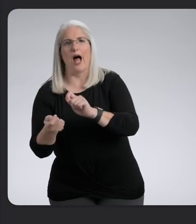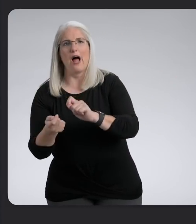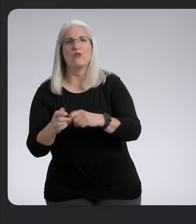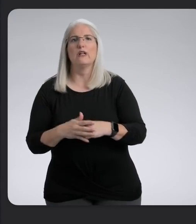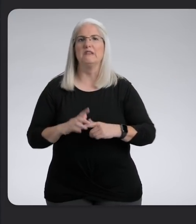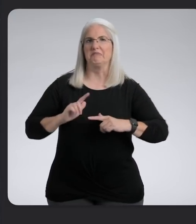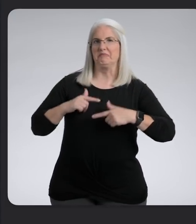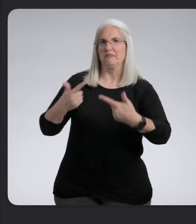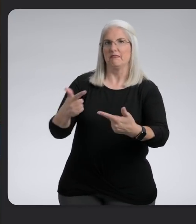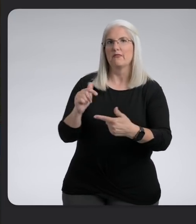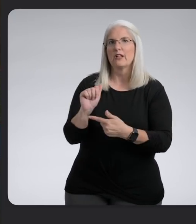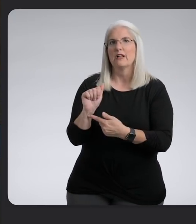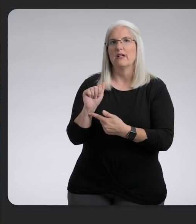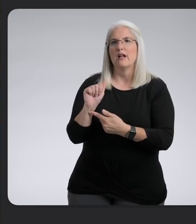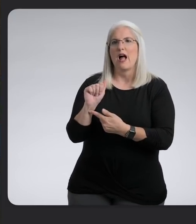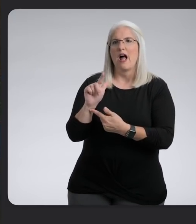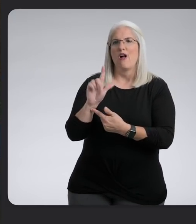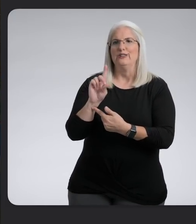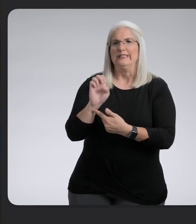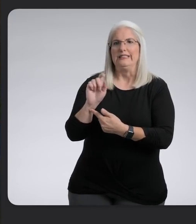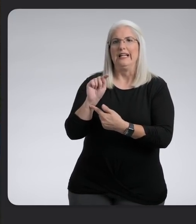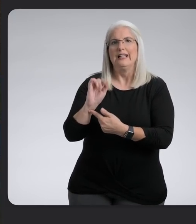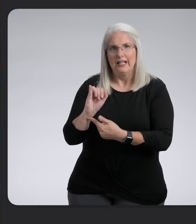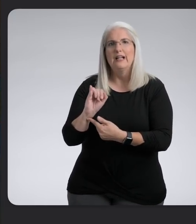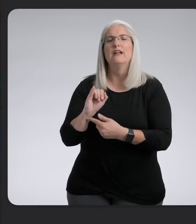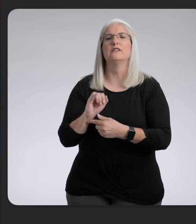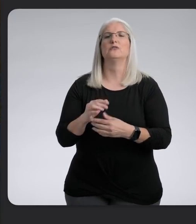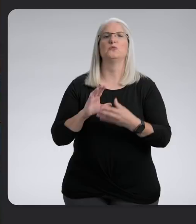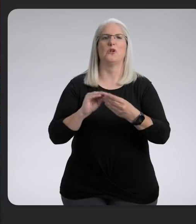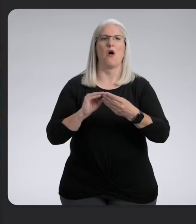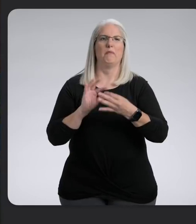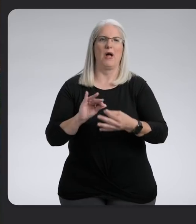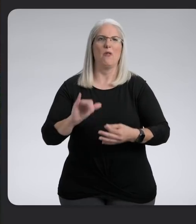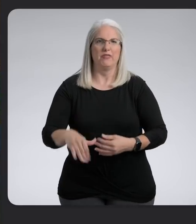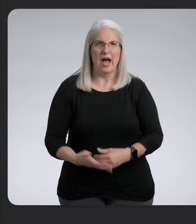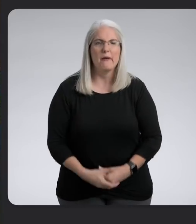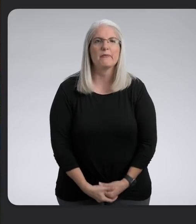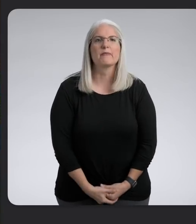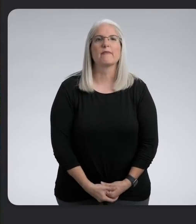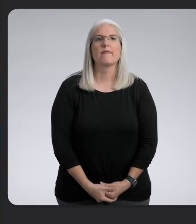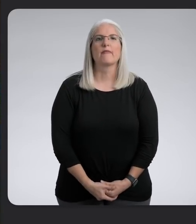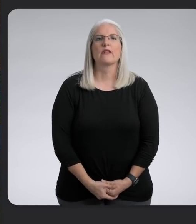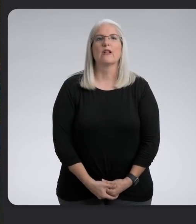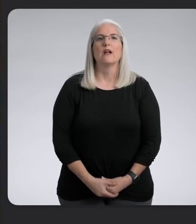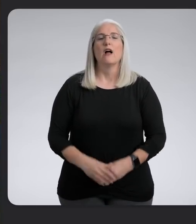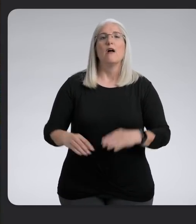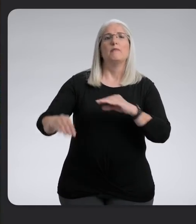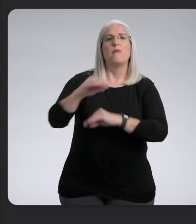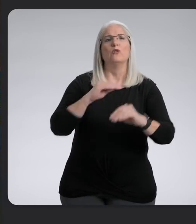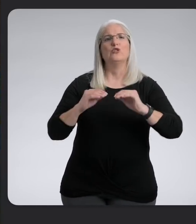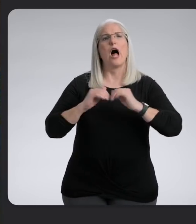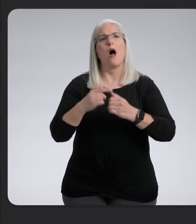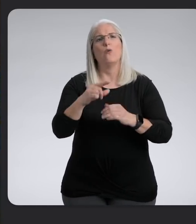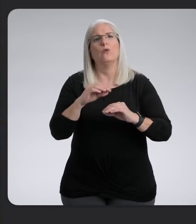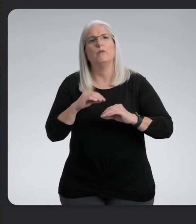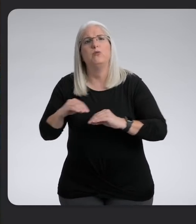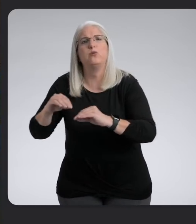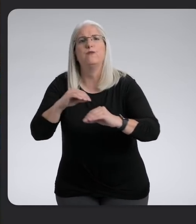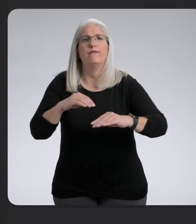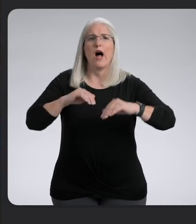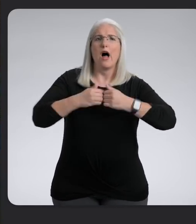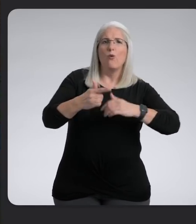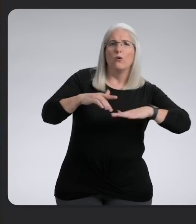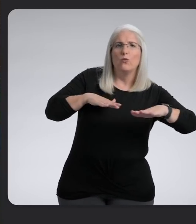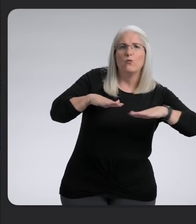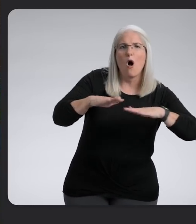these features. Let's start with mobility. The way that you move and walk can indicate balance issues and